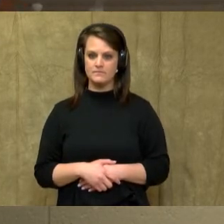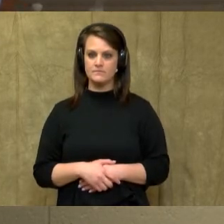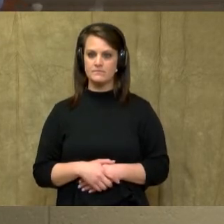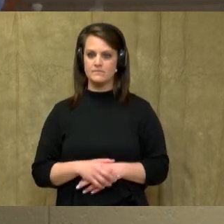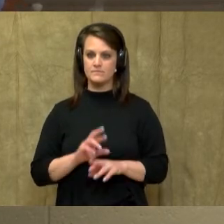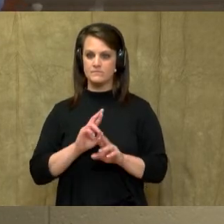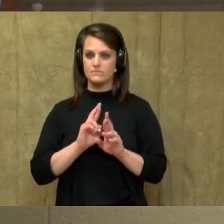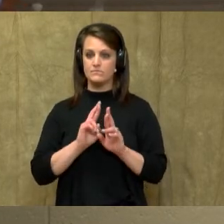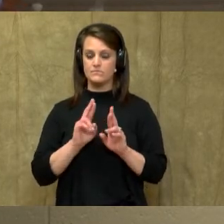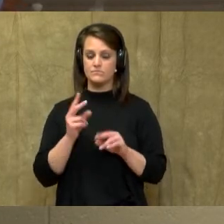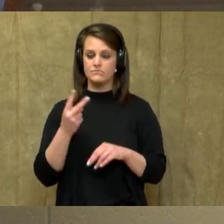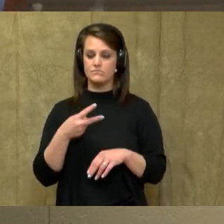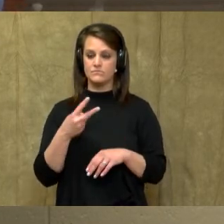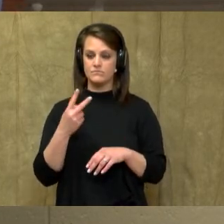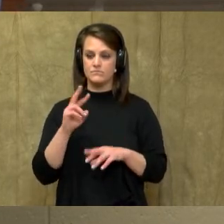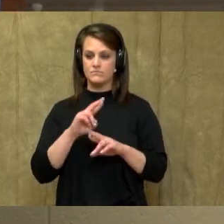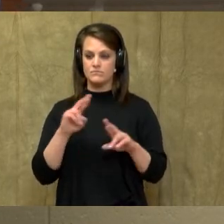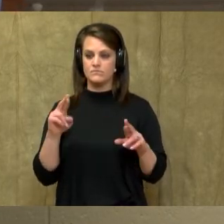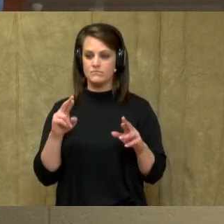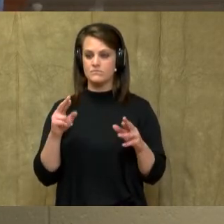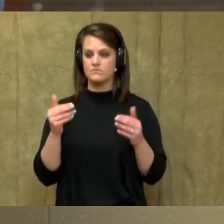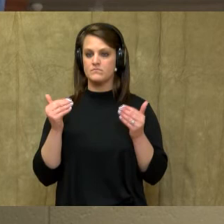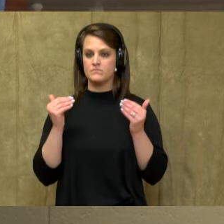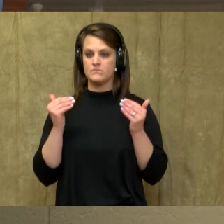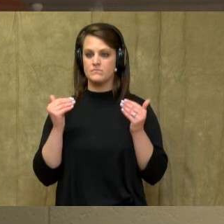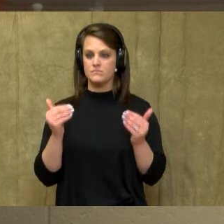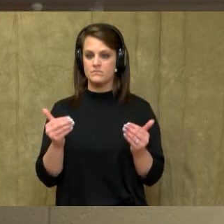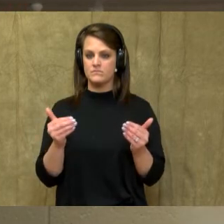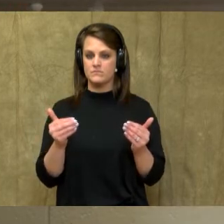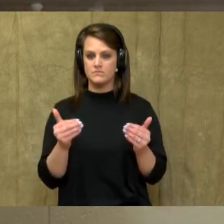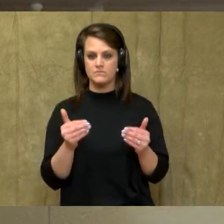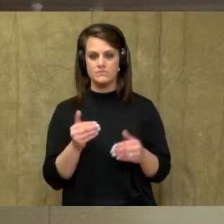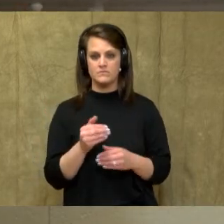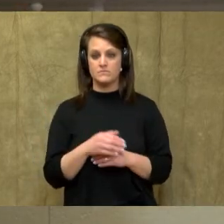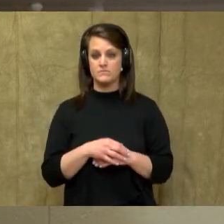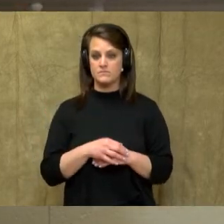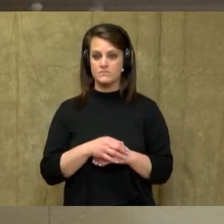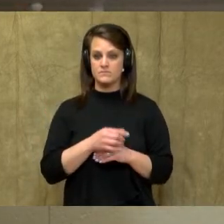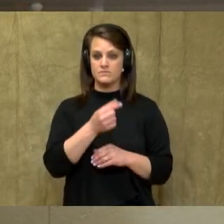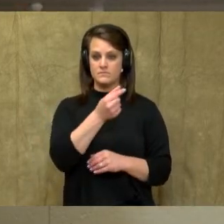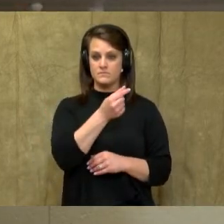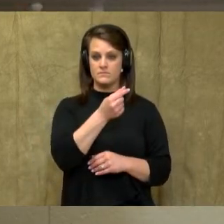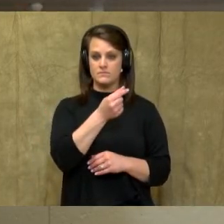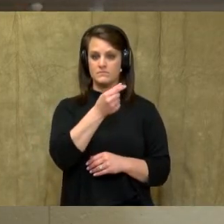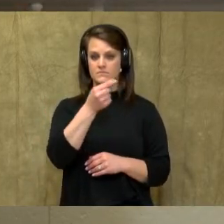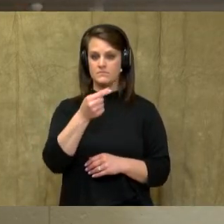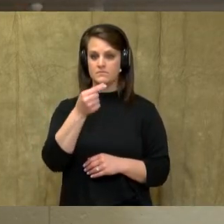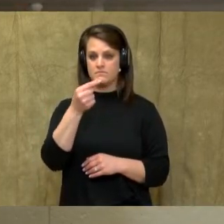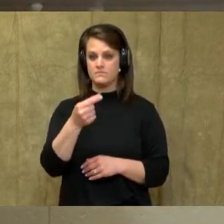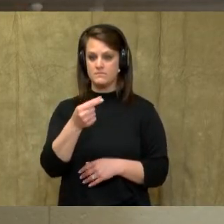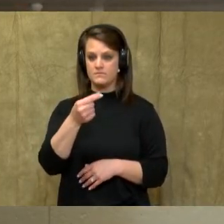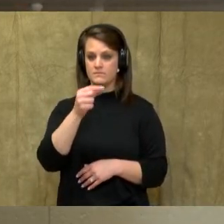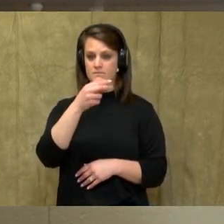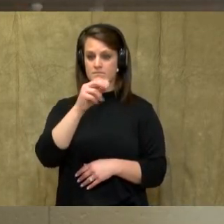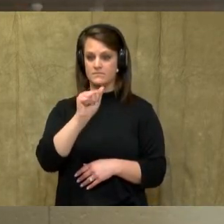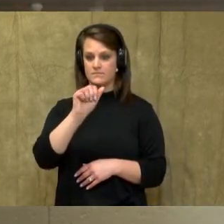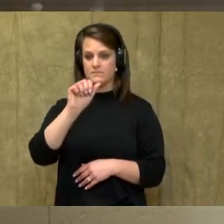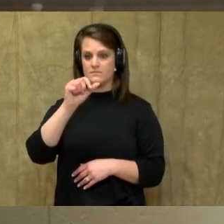1, 2, ready, go. G, G,